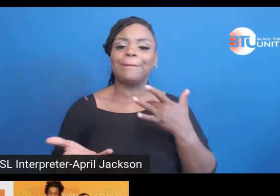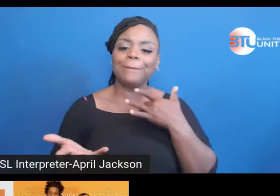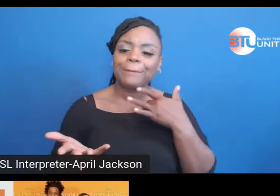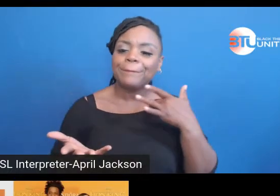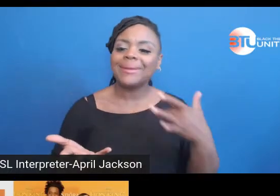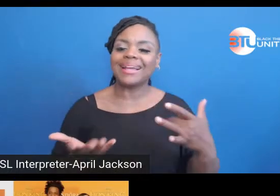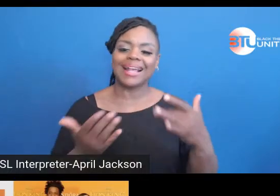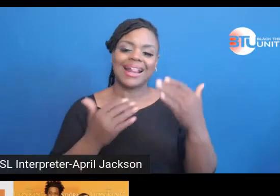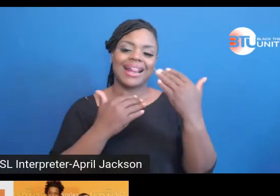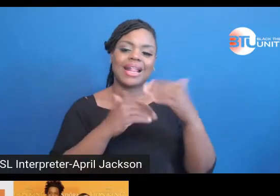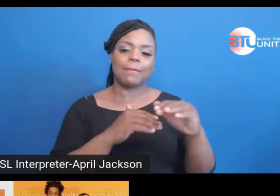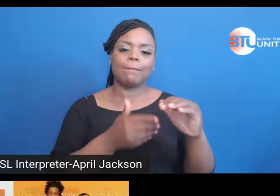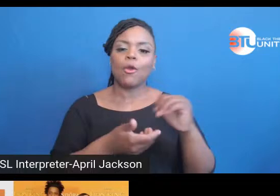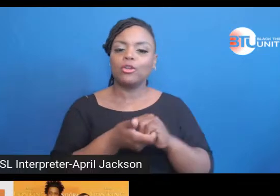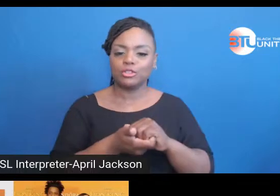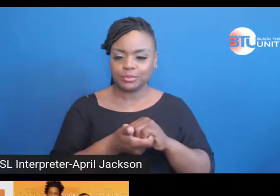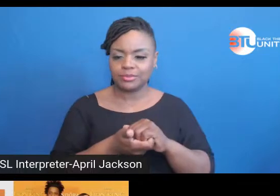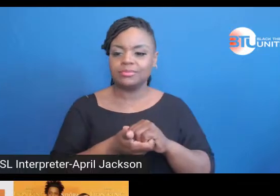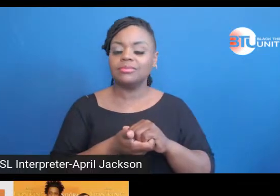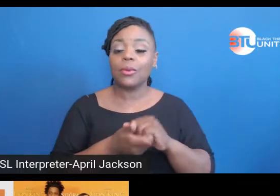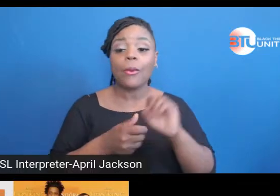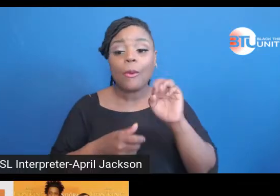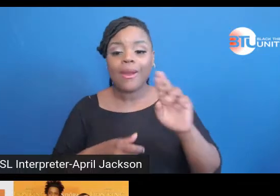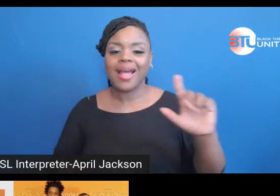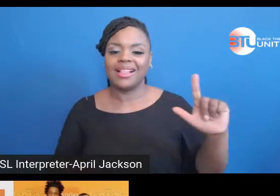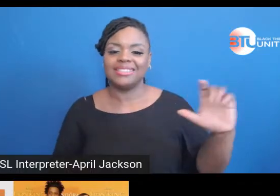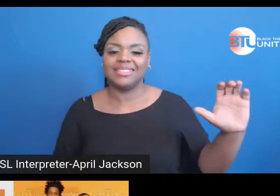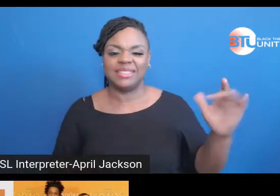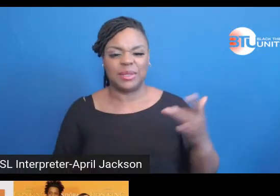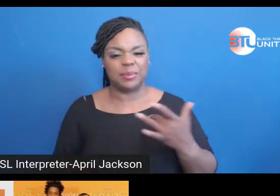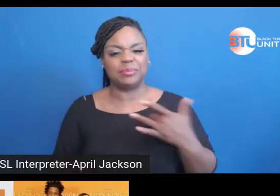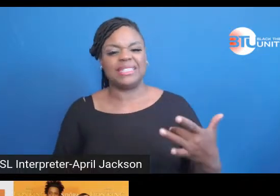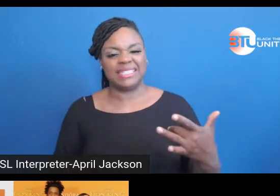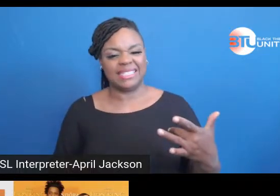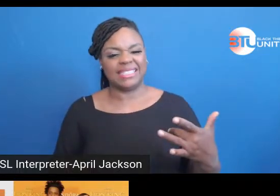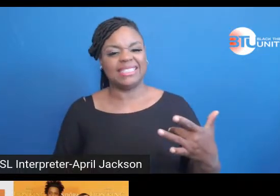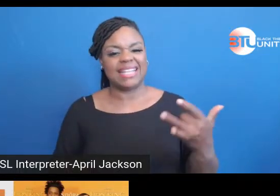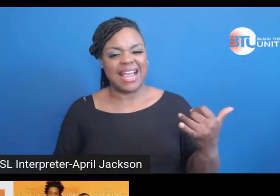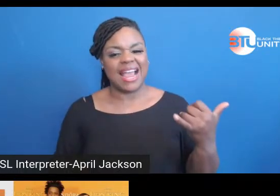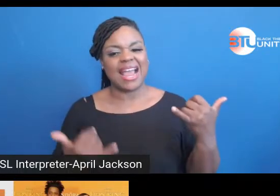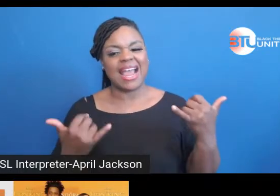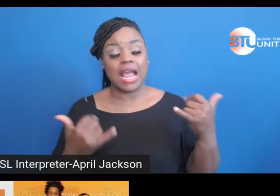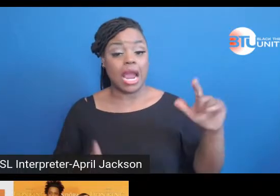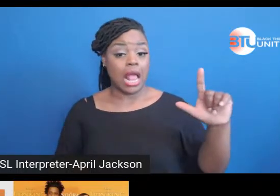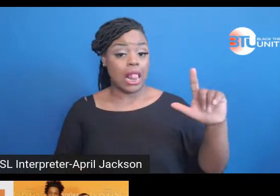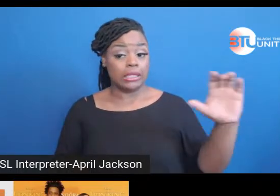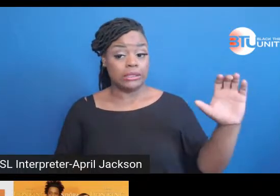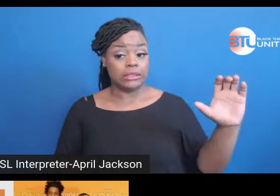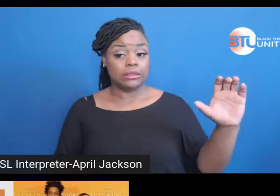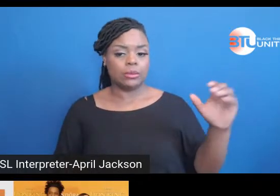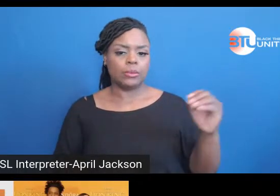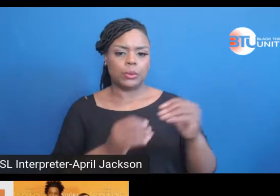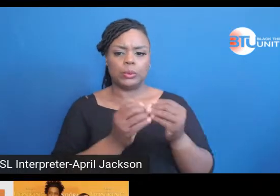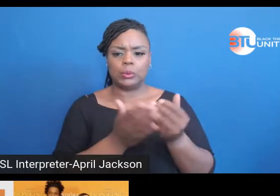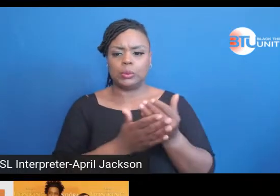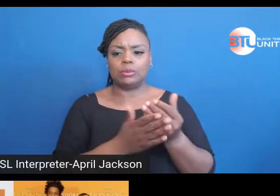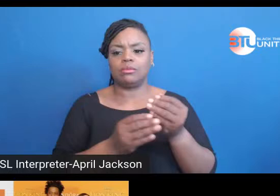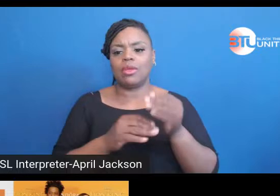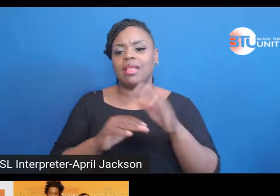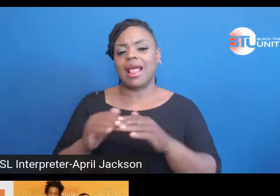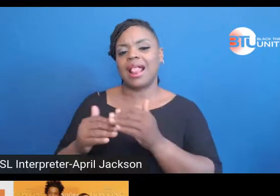partnerships or LLCs. LLC is a relatively newer form of entity than a limited partnership. You're seeing them